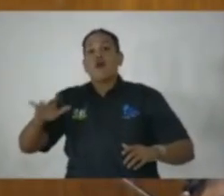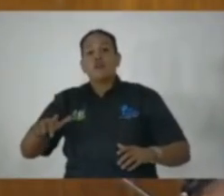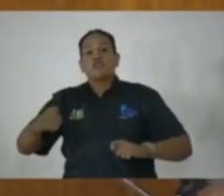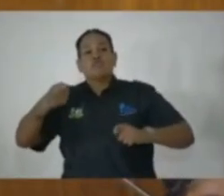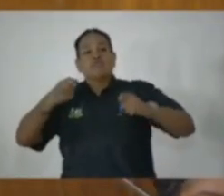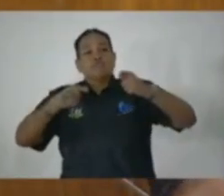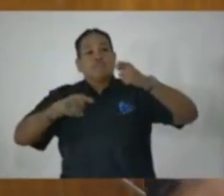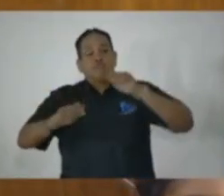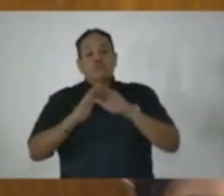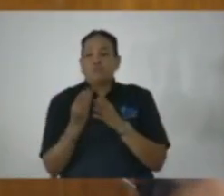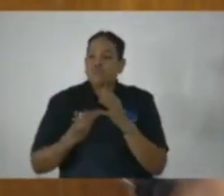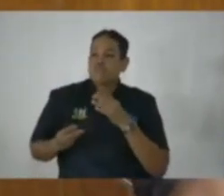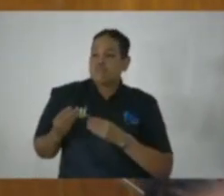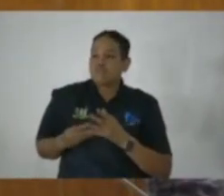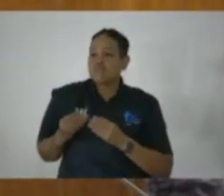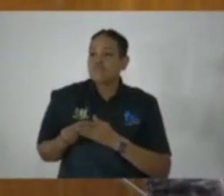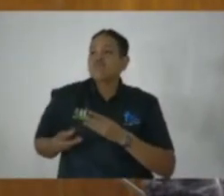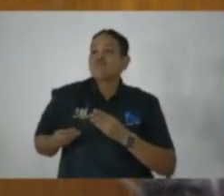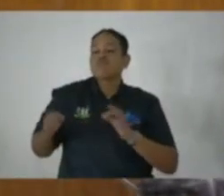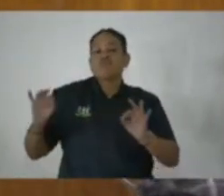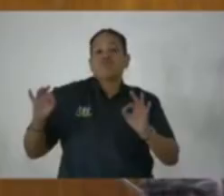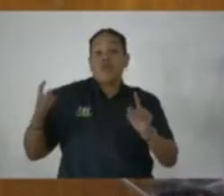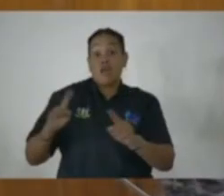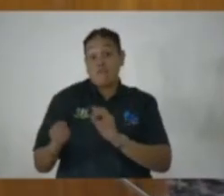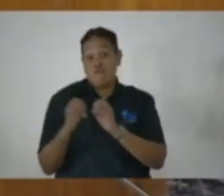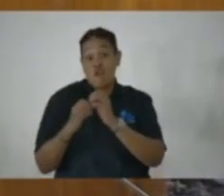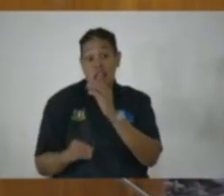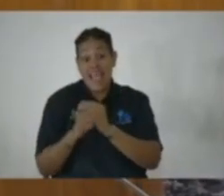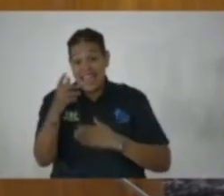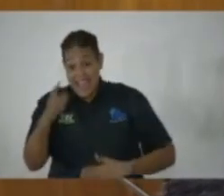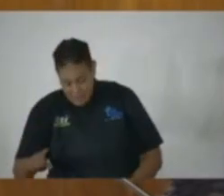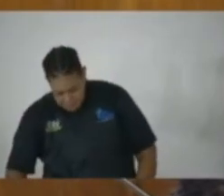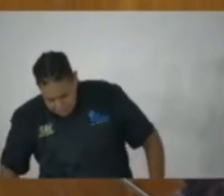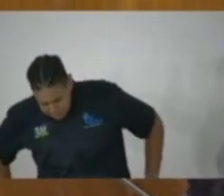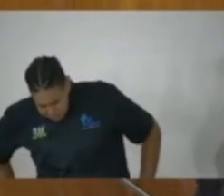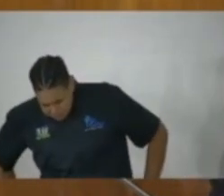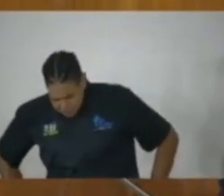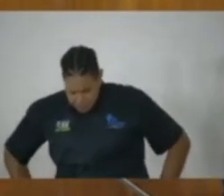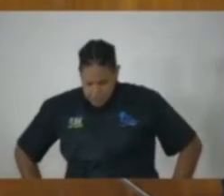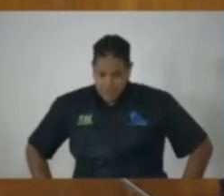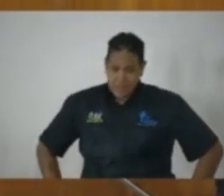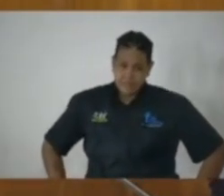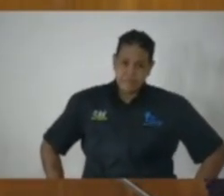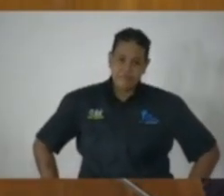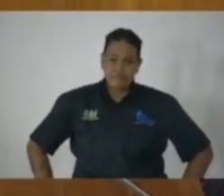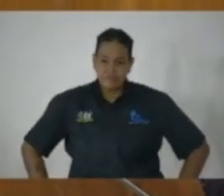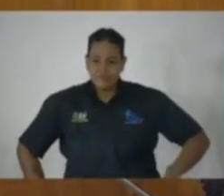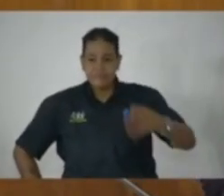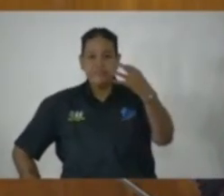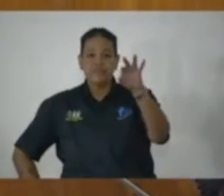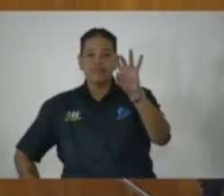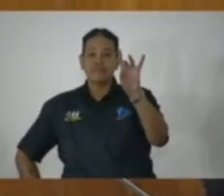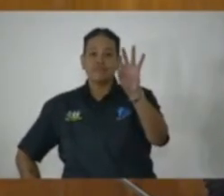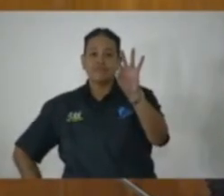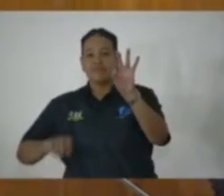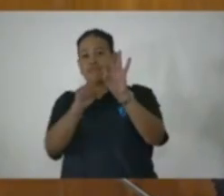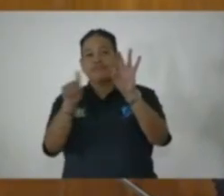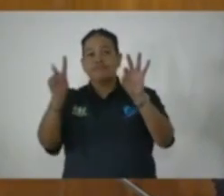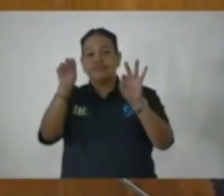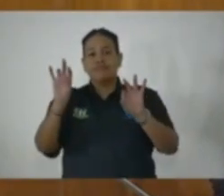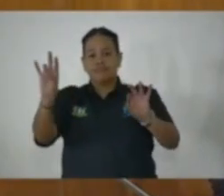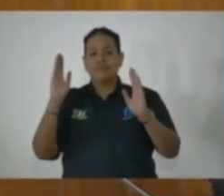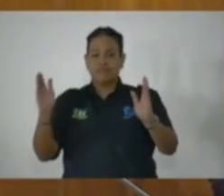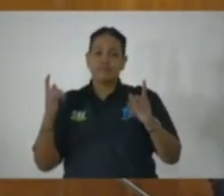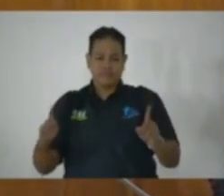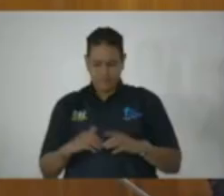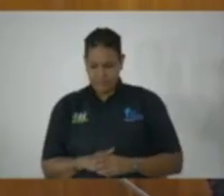is the fortunes of this country. Go further. And we have to look now at the period 1989 to 2006. They're not